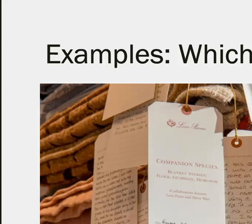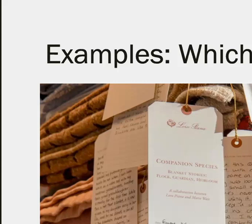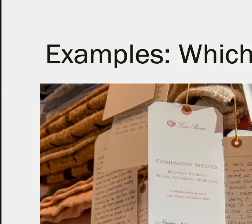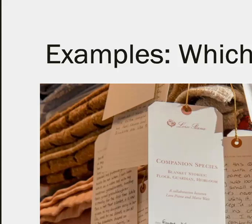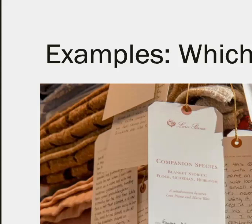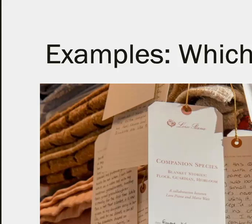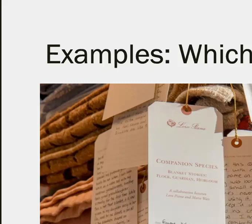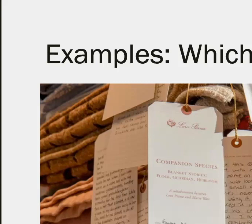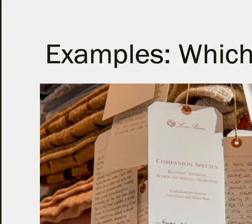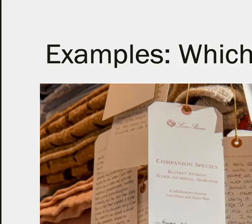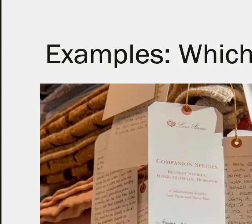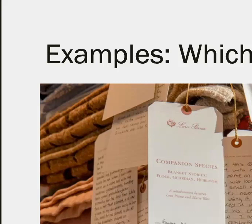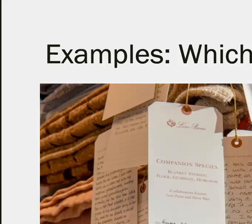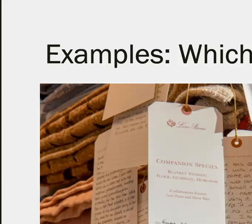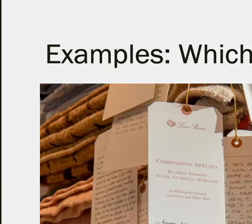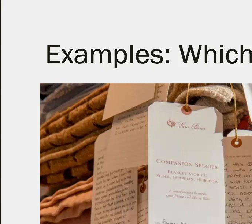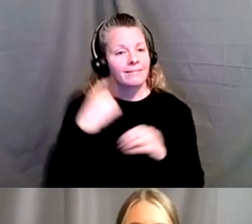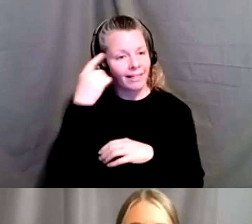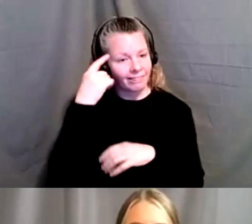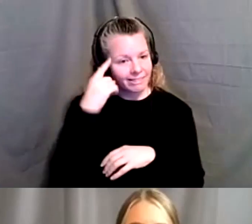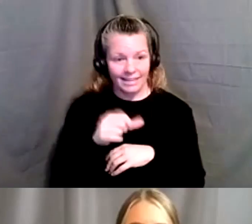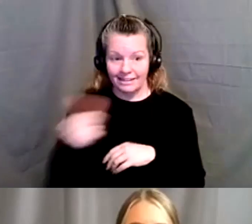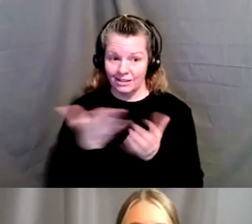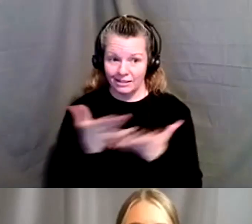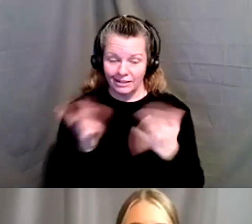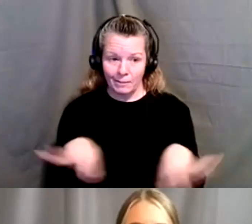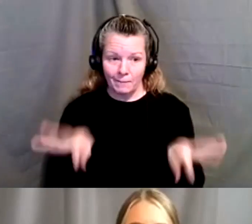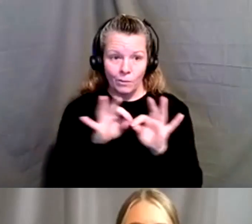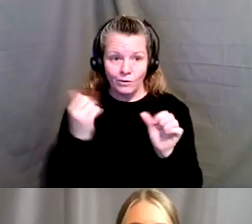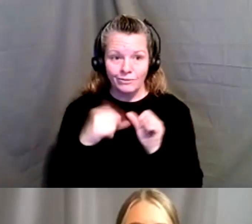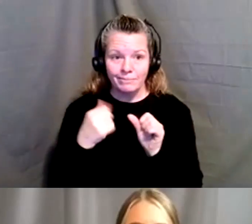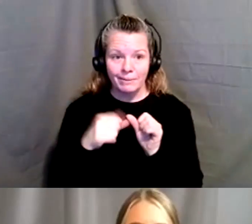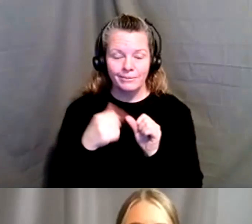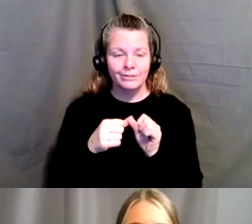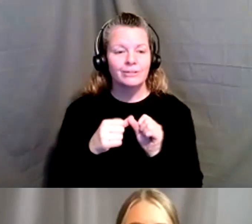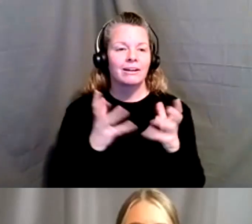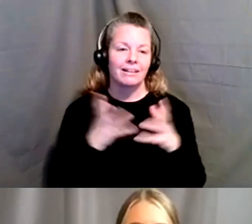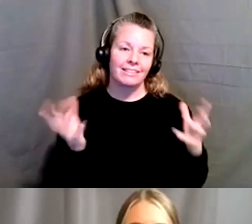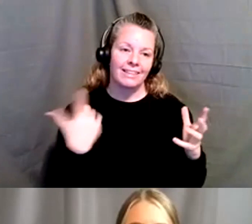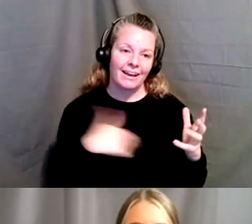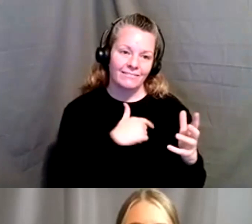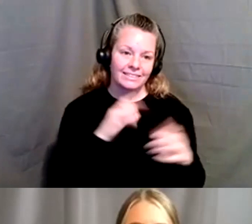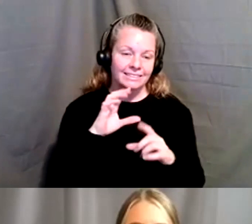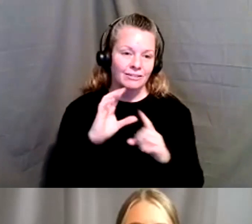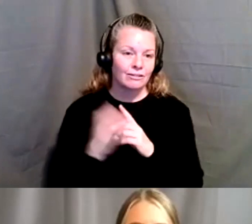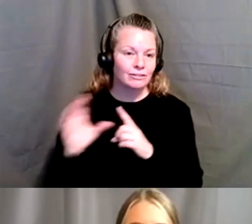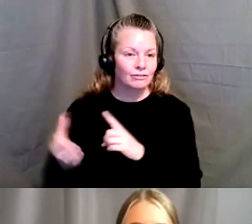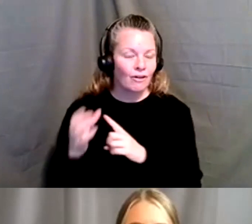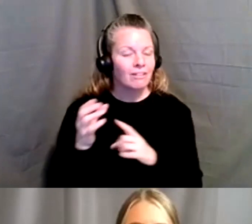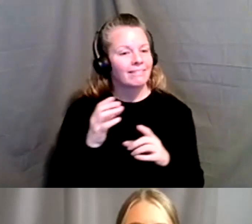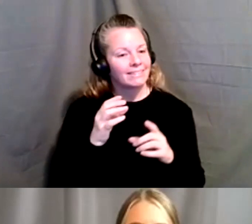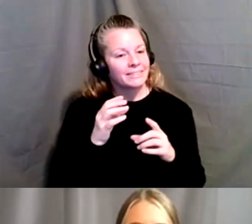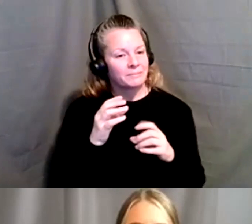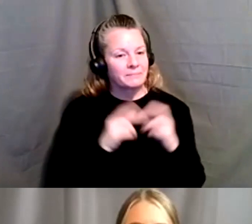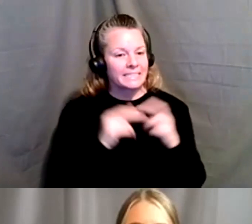most important, I think another thing that's important to remember is a lot of us in cultural institutions, we have sort of a